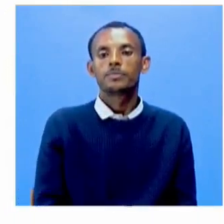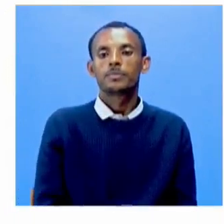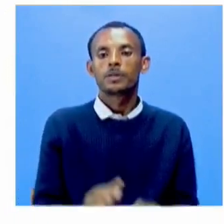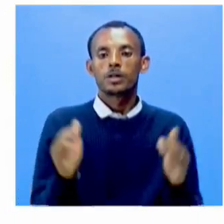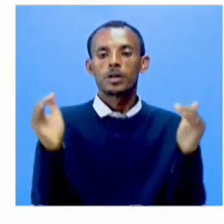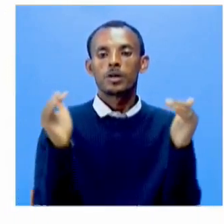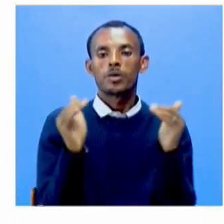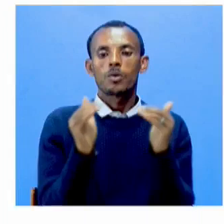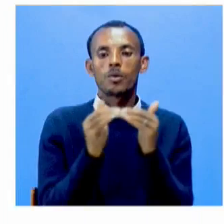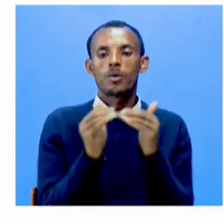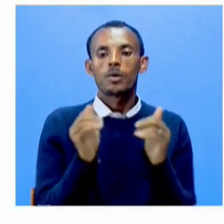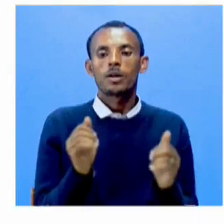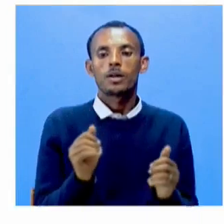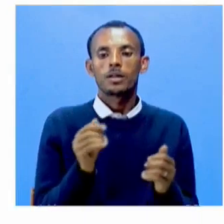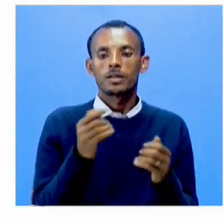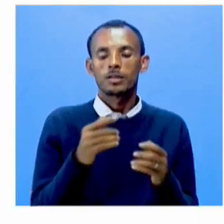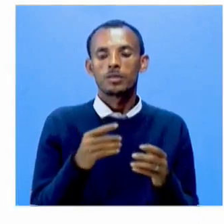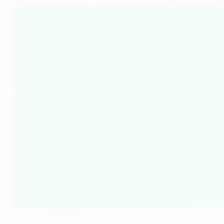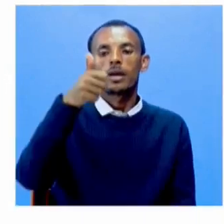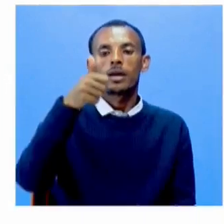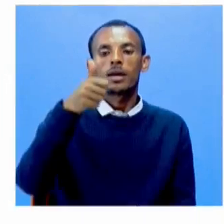congruent to triangle